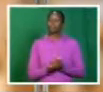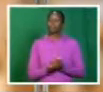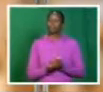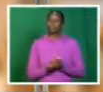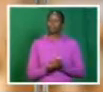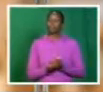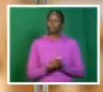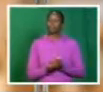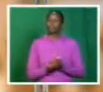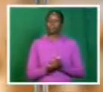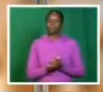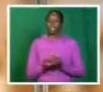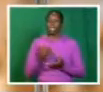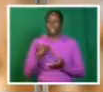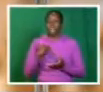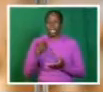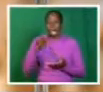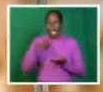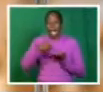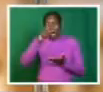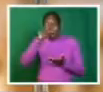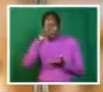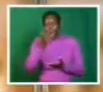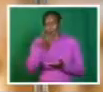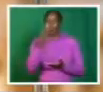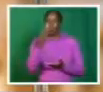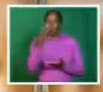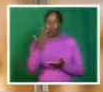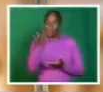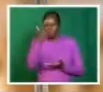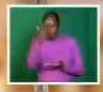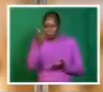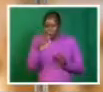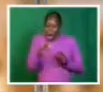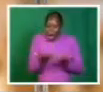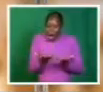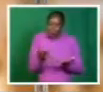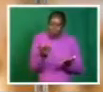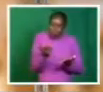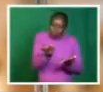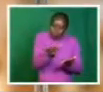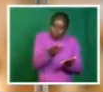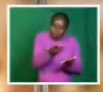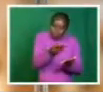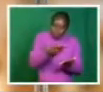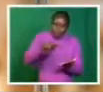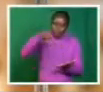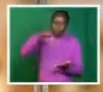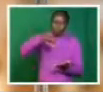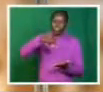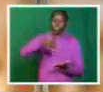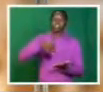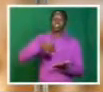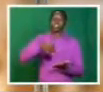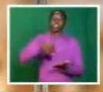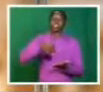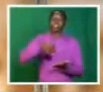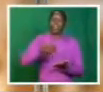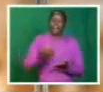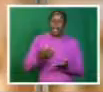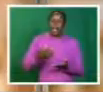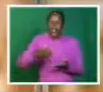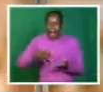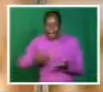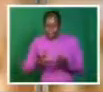this lesson, I hope my Form 5 will know how to sketch graphs of quadratic functions and also solve